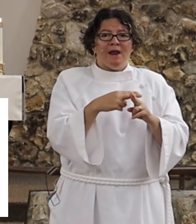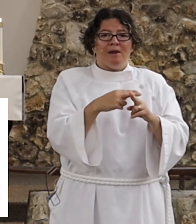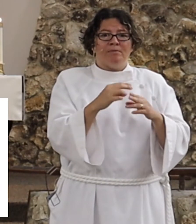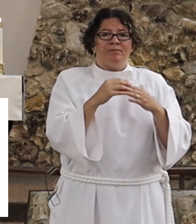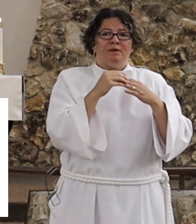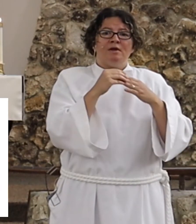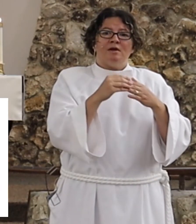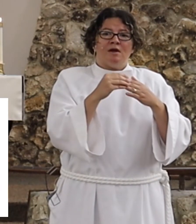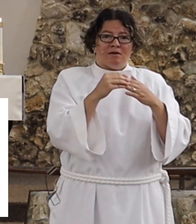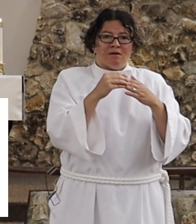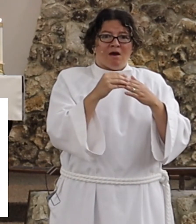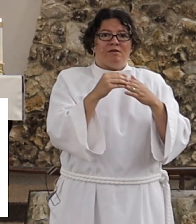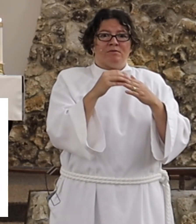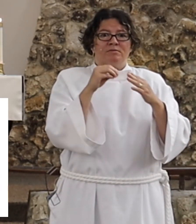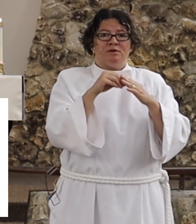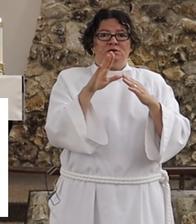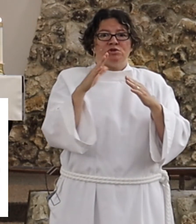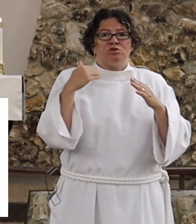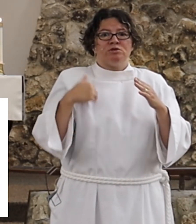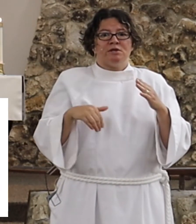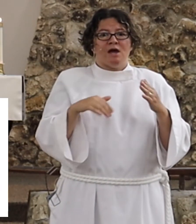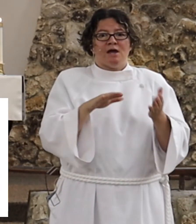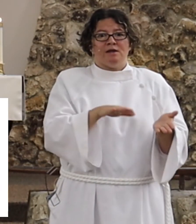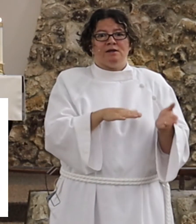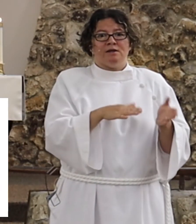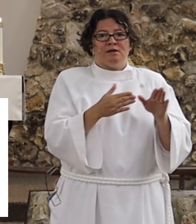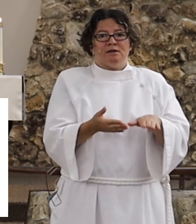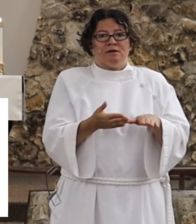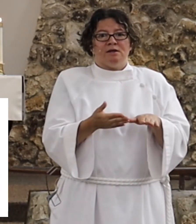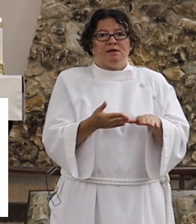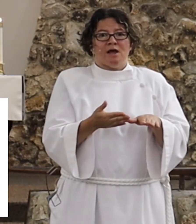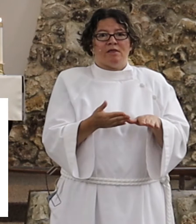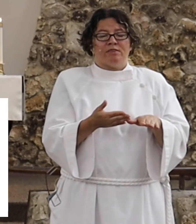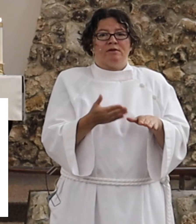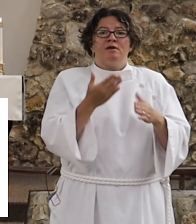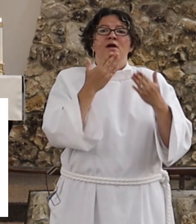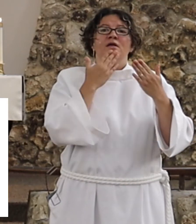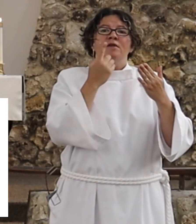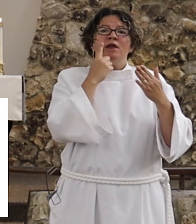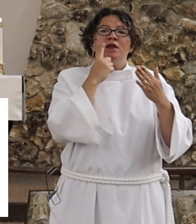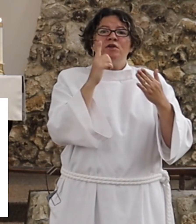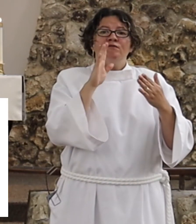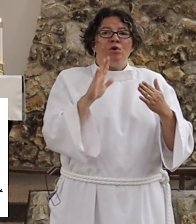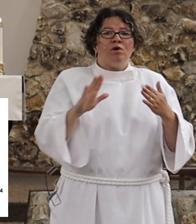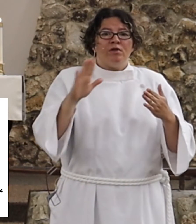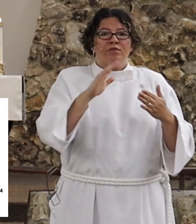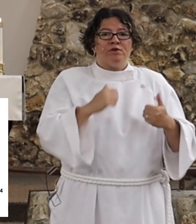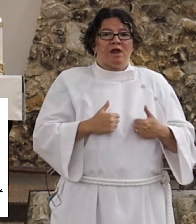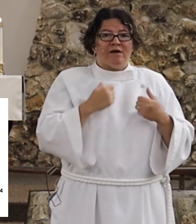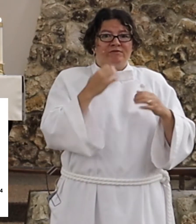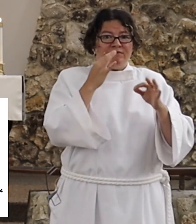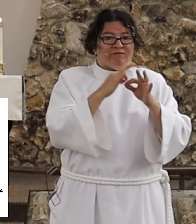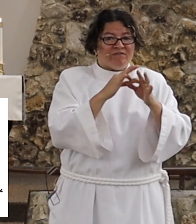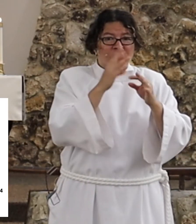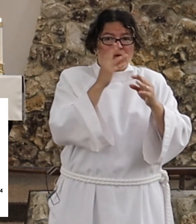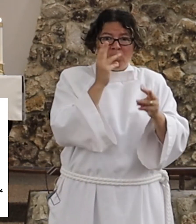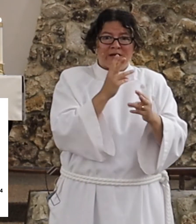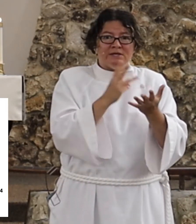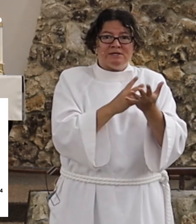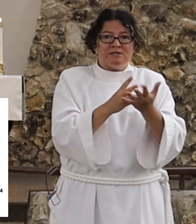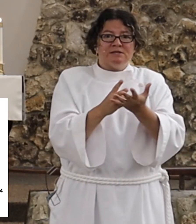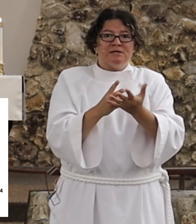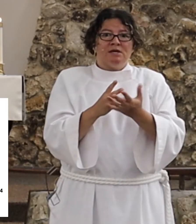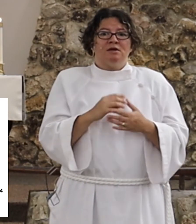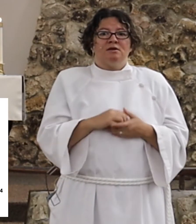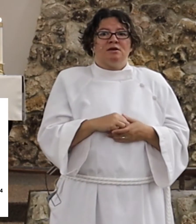by name and guided them into your side in death. Thank you for their lives of faithful